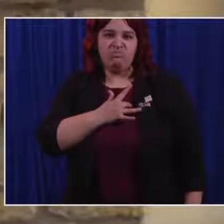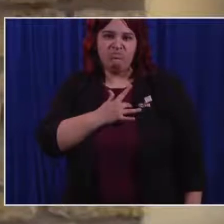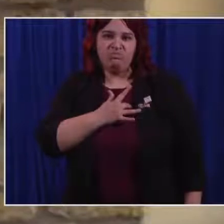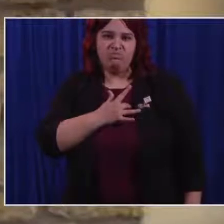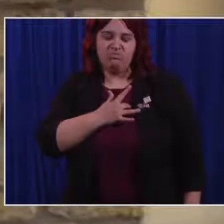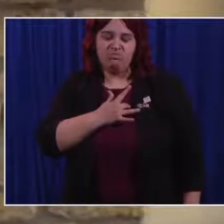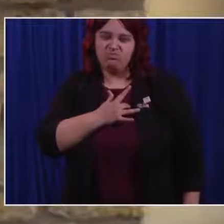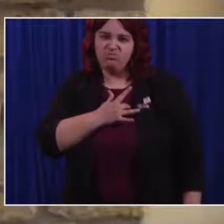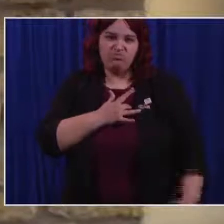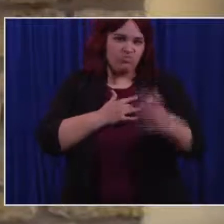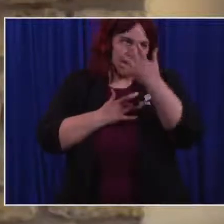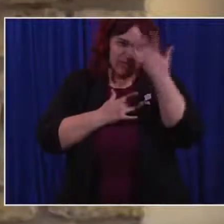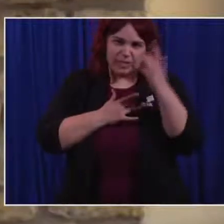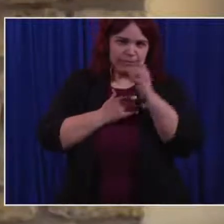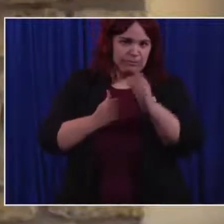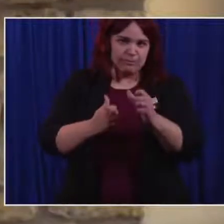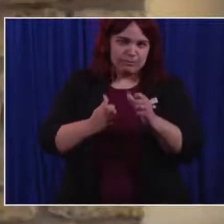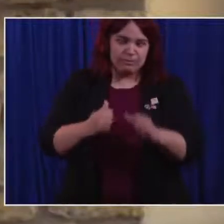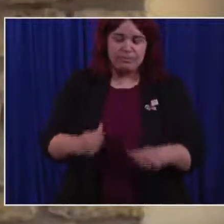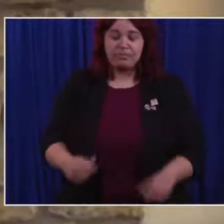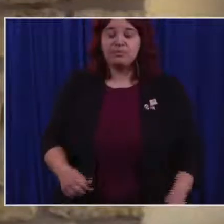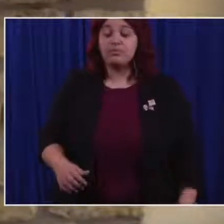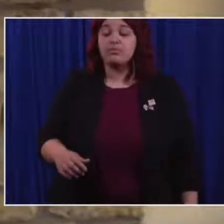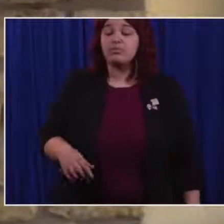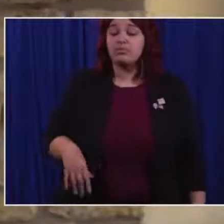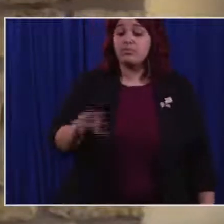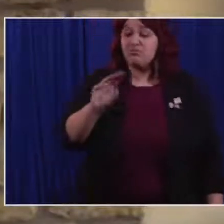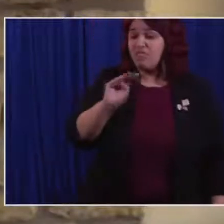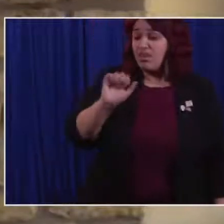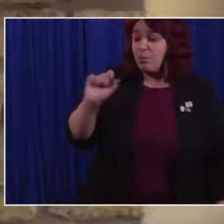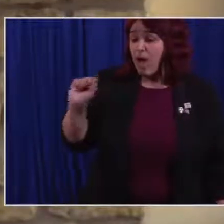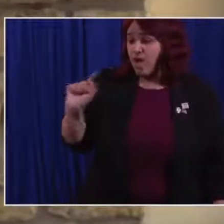Governor. In response to the question of,